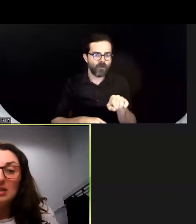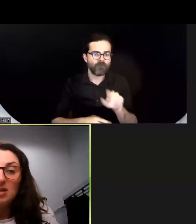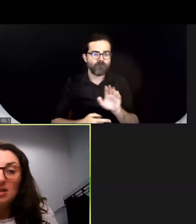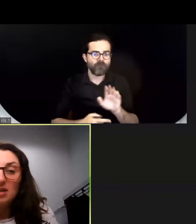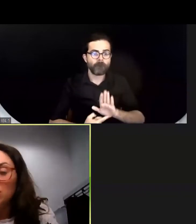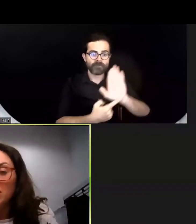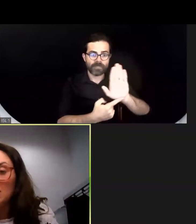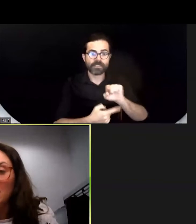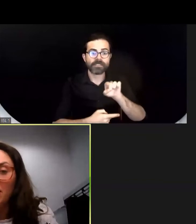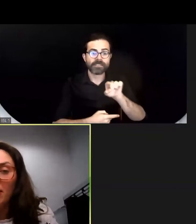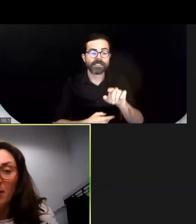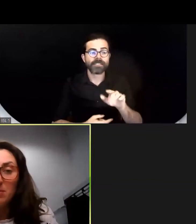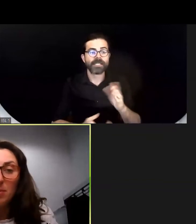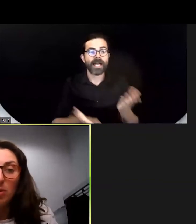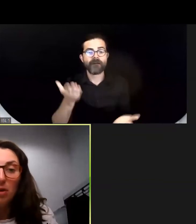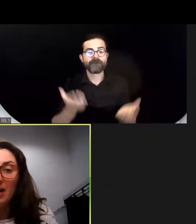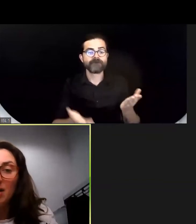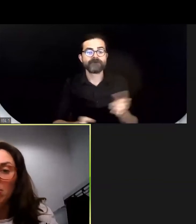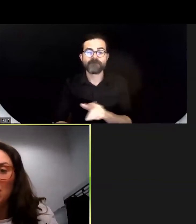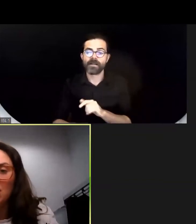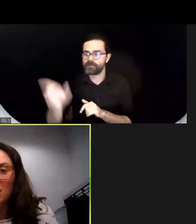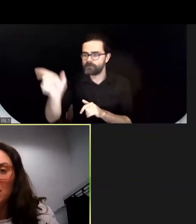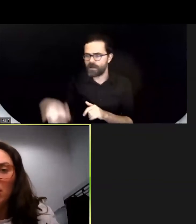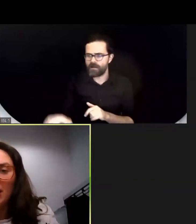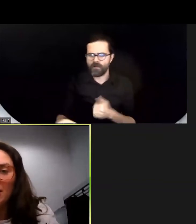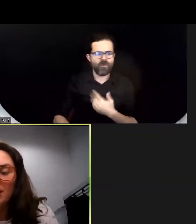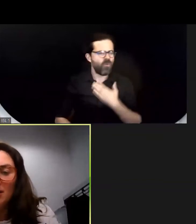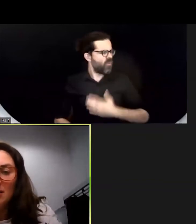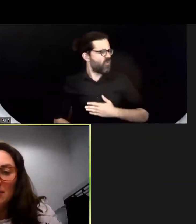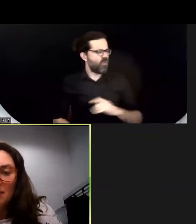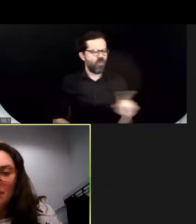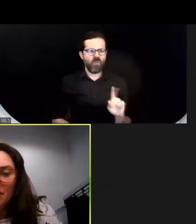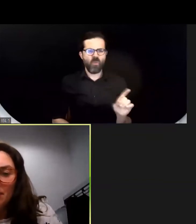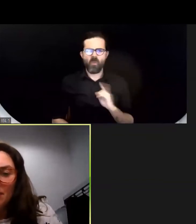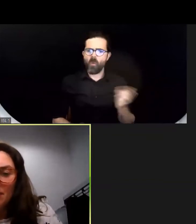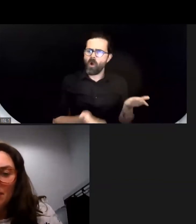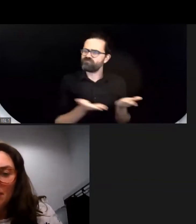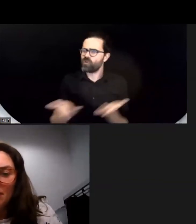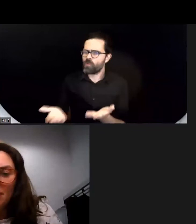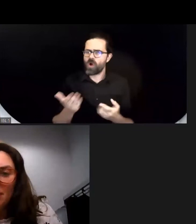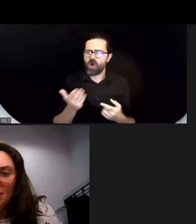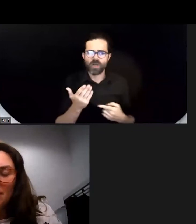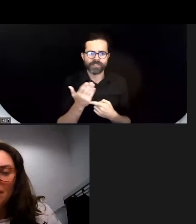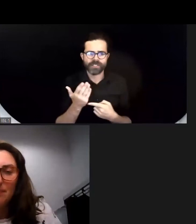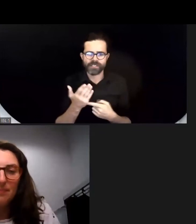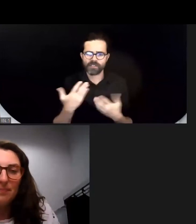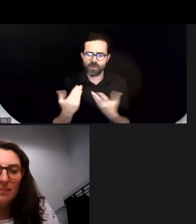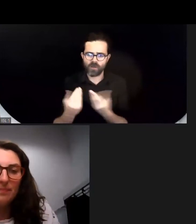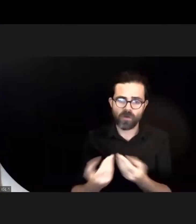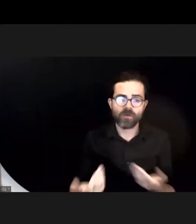somebody doesn't want to receive support or care through technology? What then? I think that's a really interesting